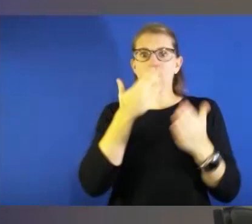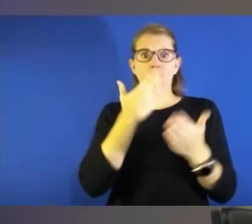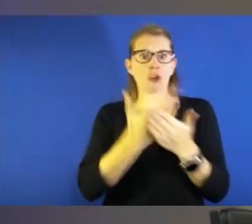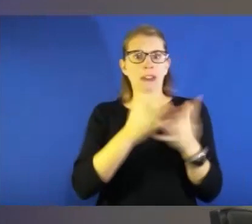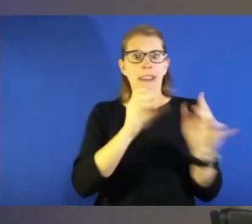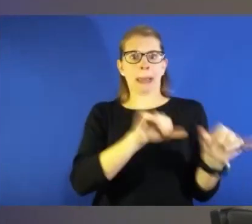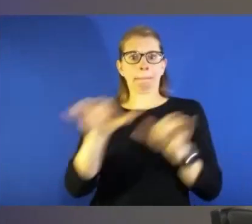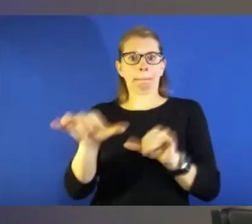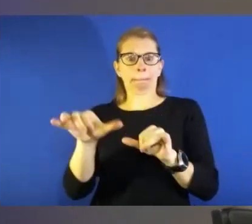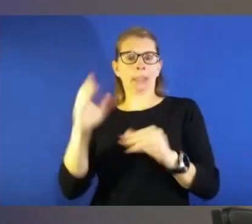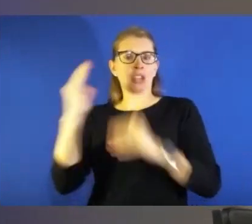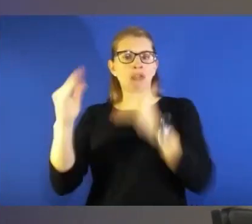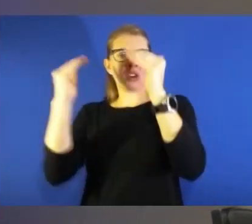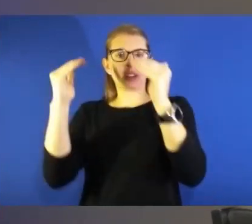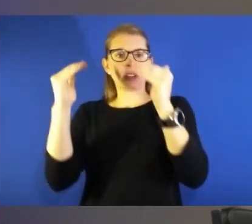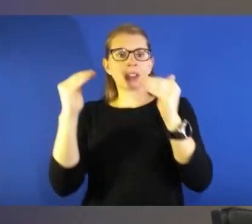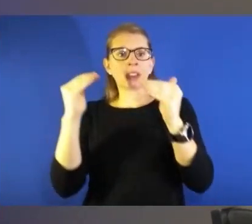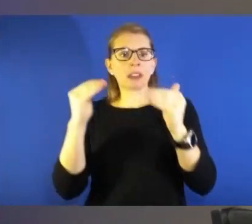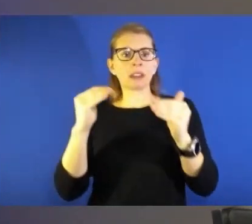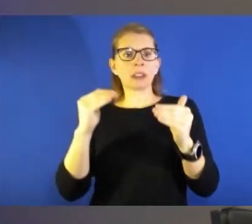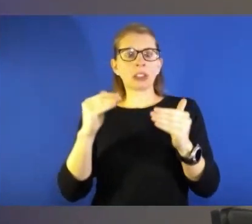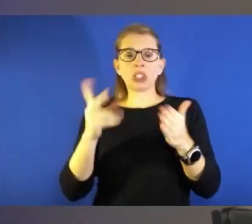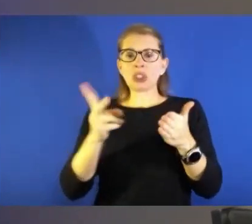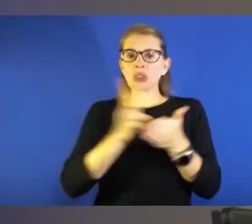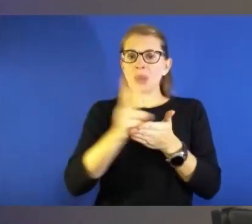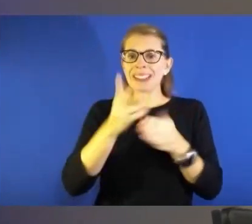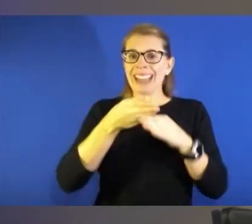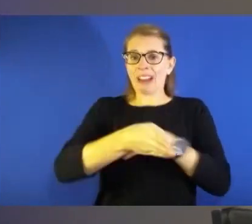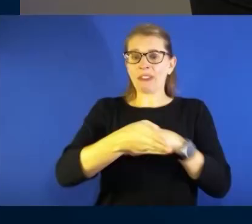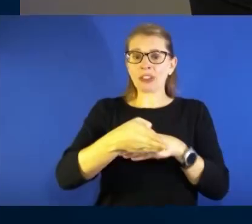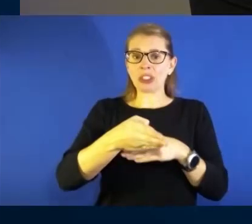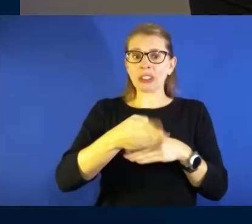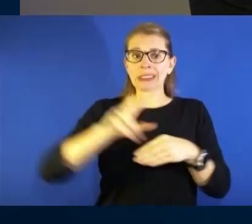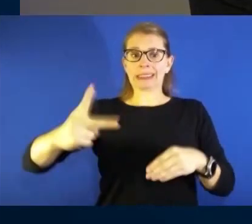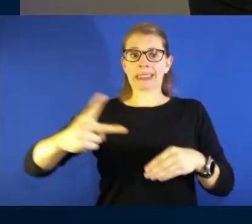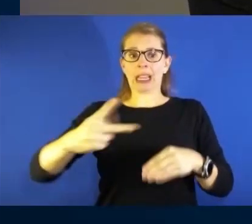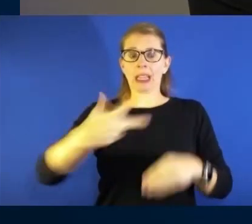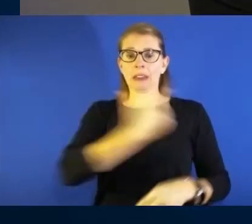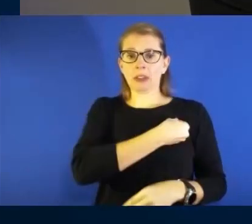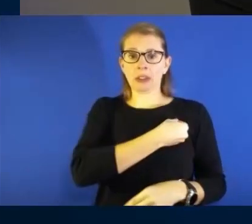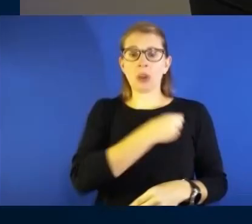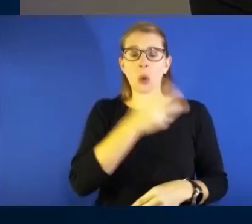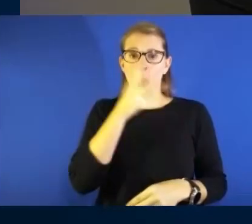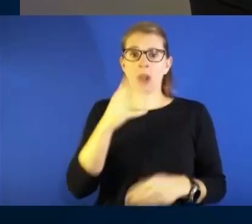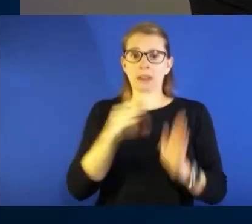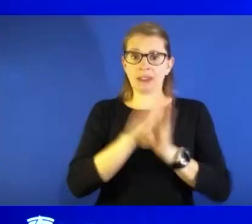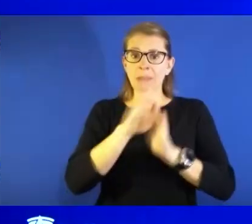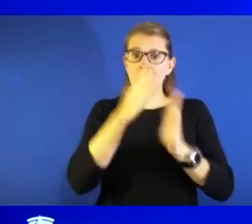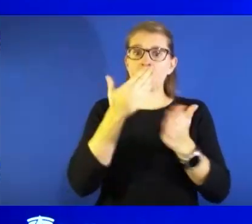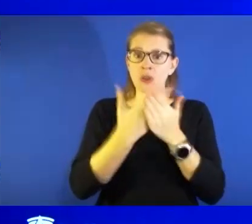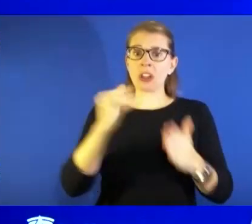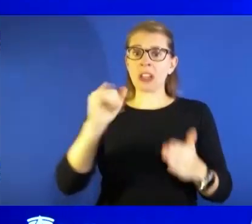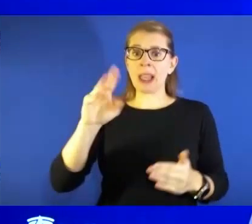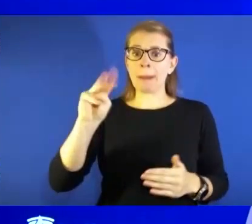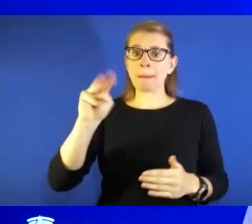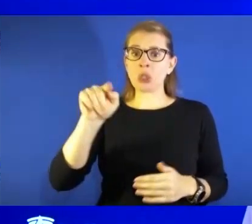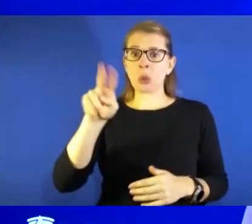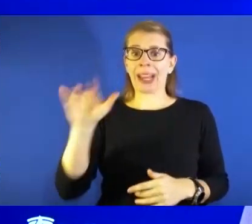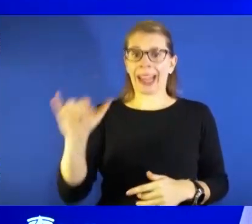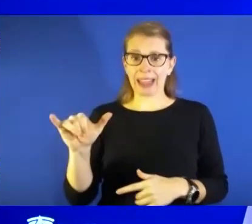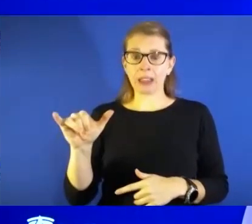post that second dose, they'll have that good immunity. Yeah, and I think you do begin to develop some sort of immune response